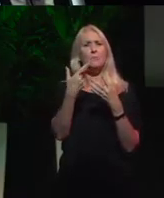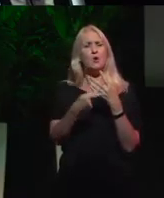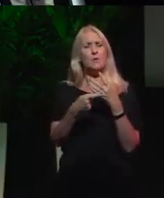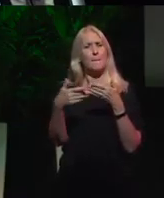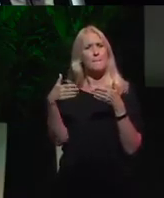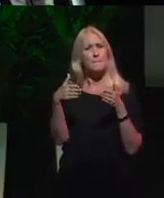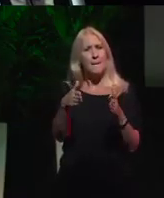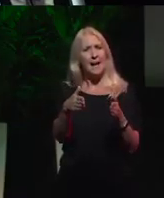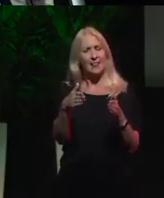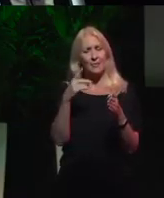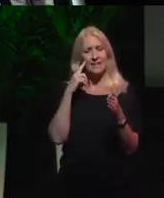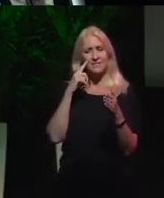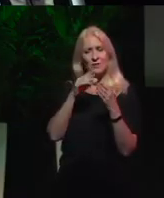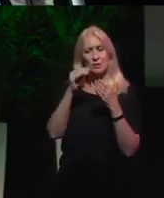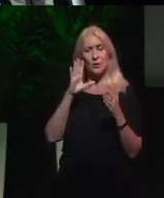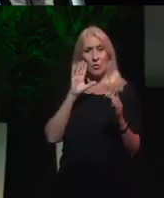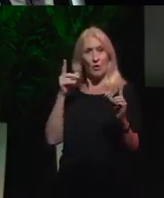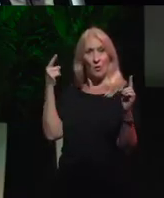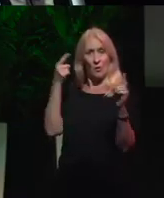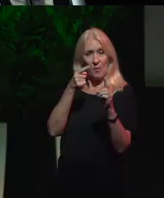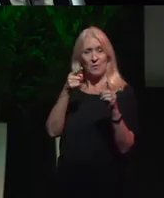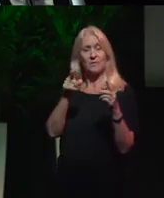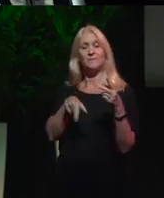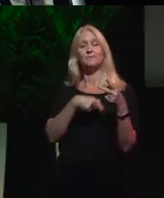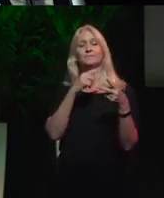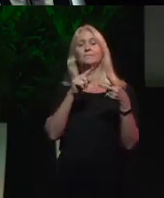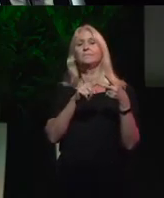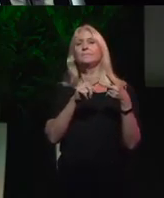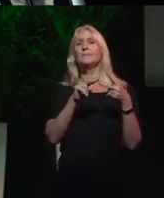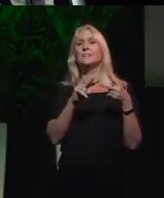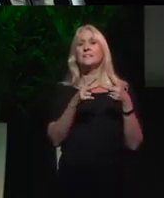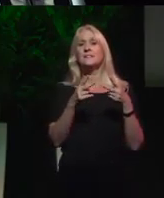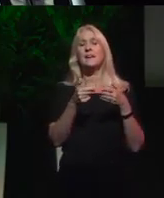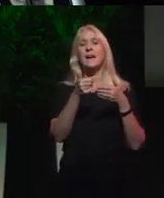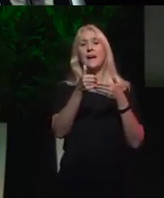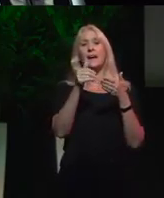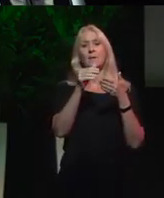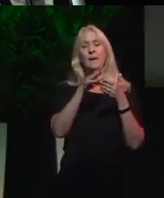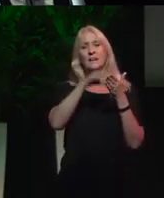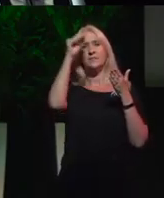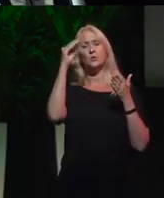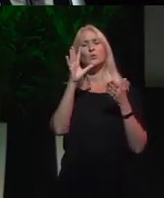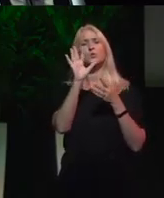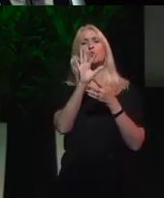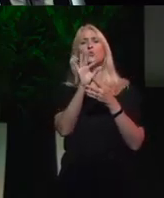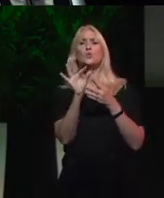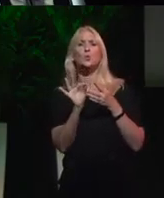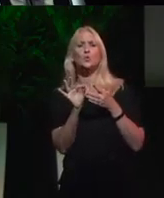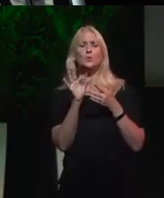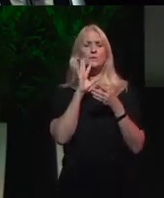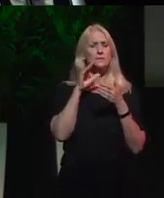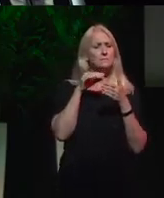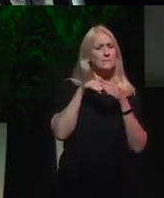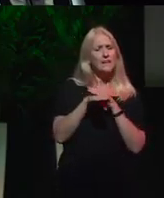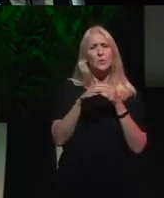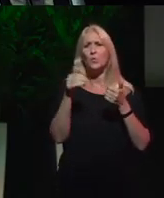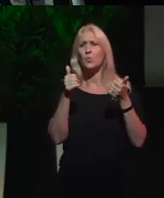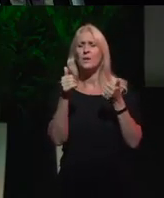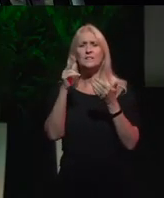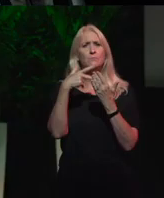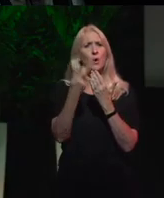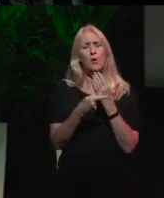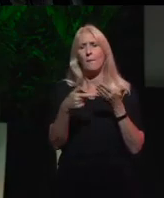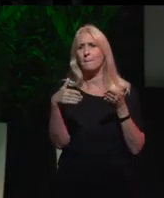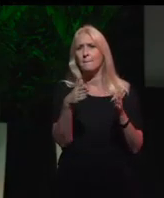and goals. The second, helping students choose and enter a program pathway.